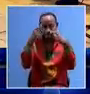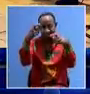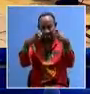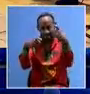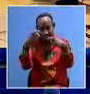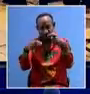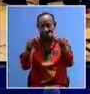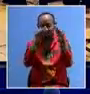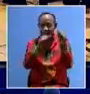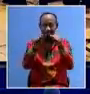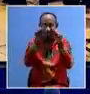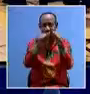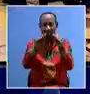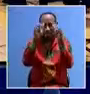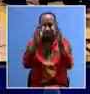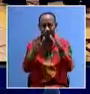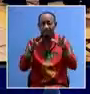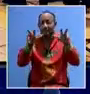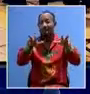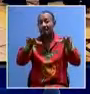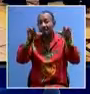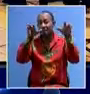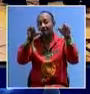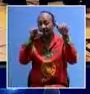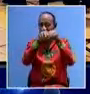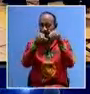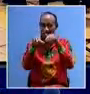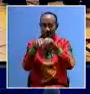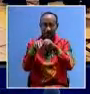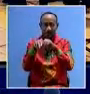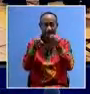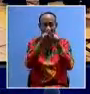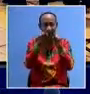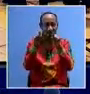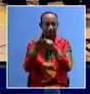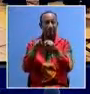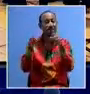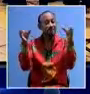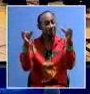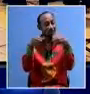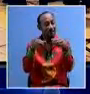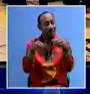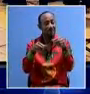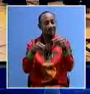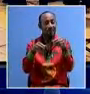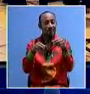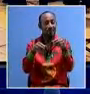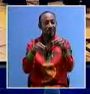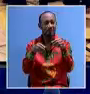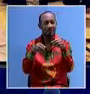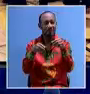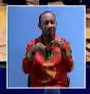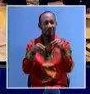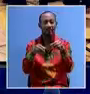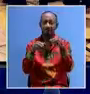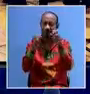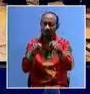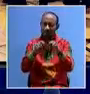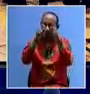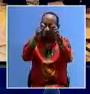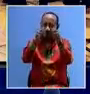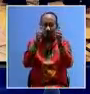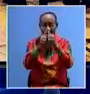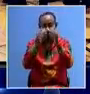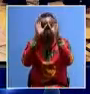disabilities activists Elijah Ngwale and community activist Proud Sichaba, who has been conferred with the